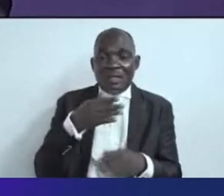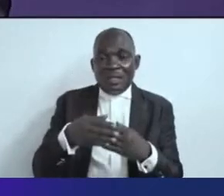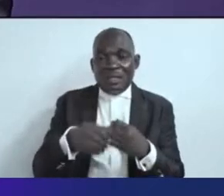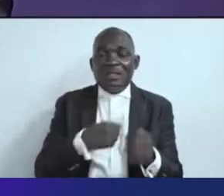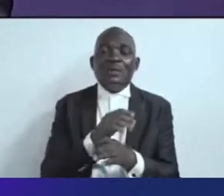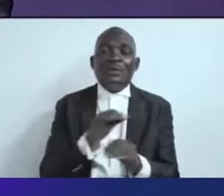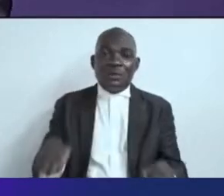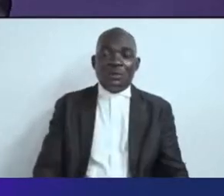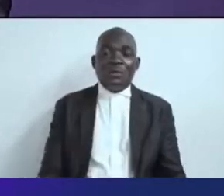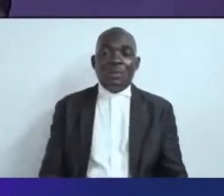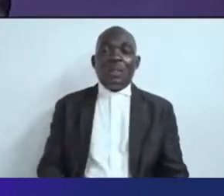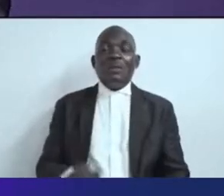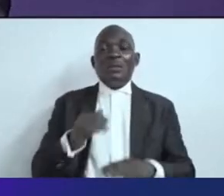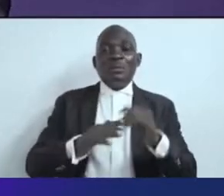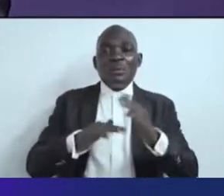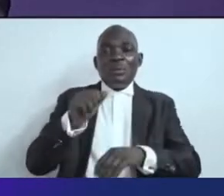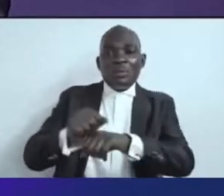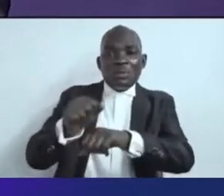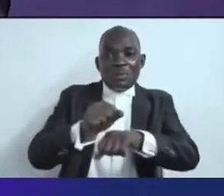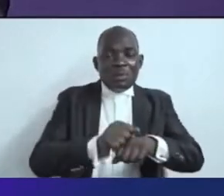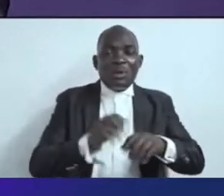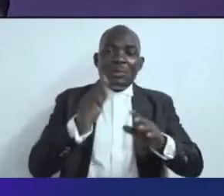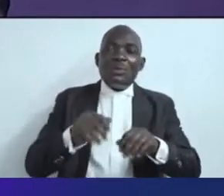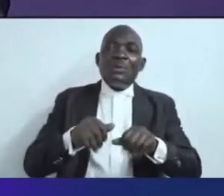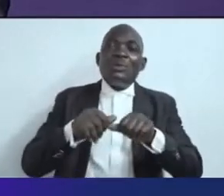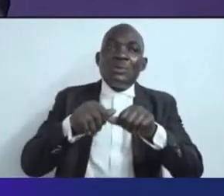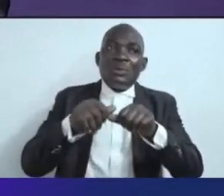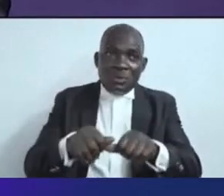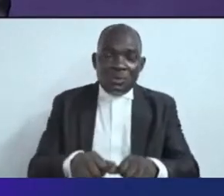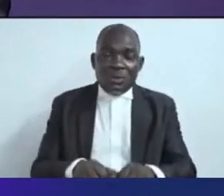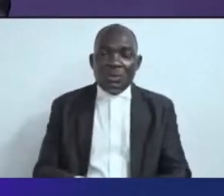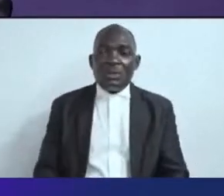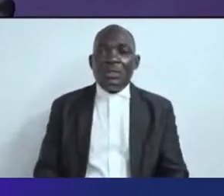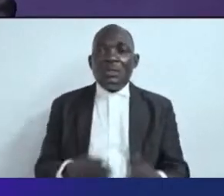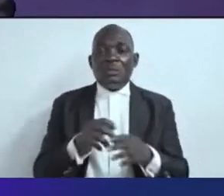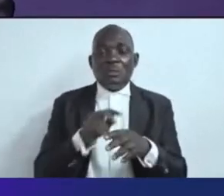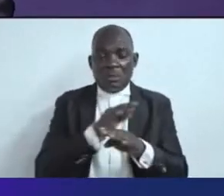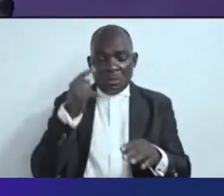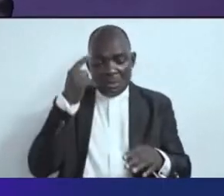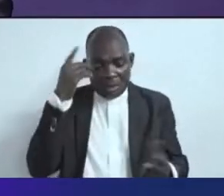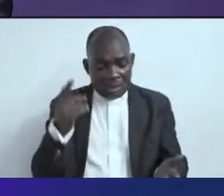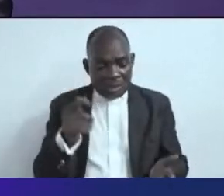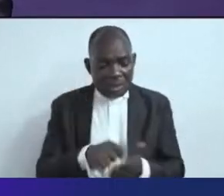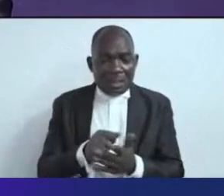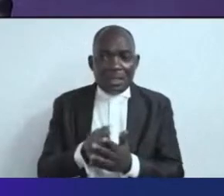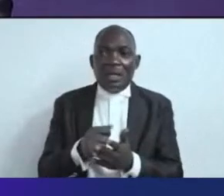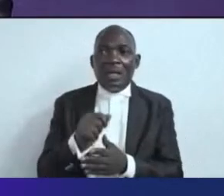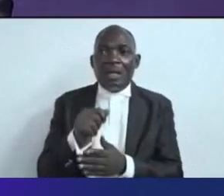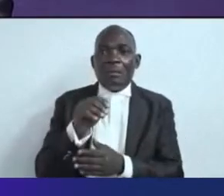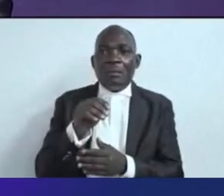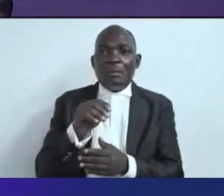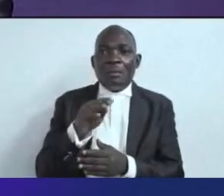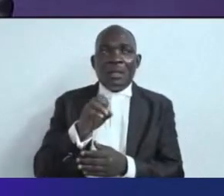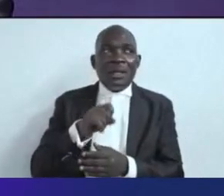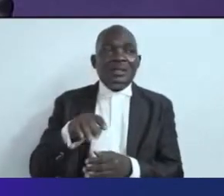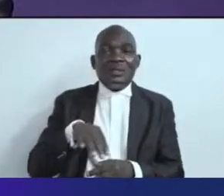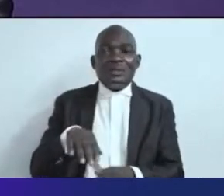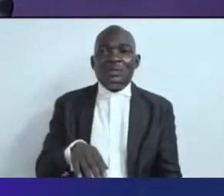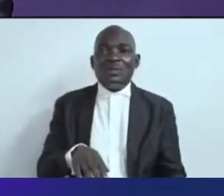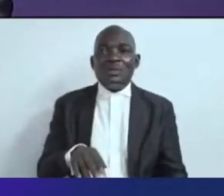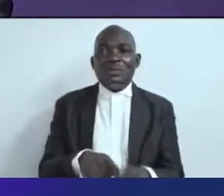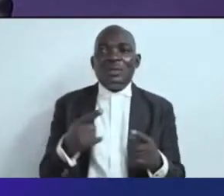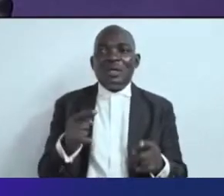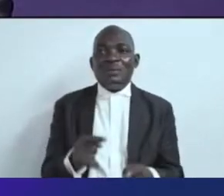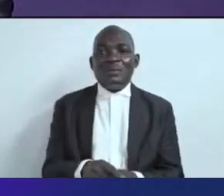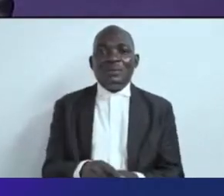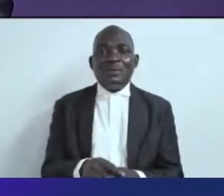year. And the construction activities will continue to be robust. So I don't think that this base period issue comes into play at